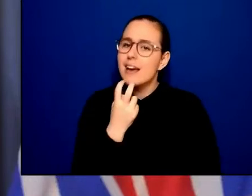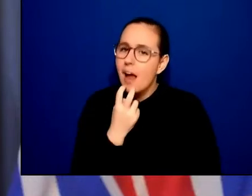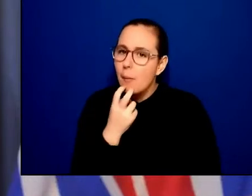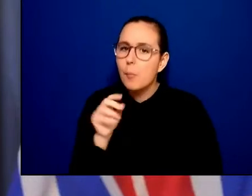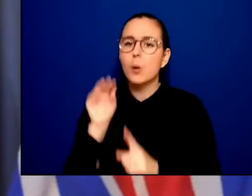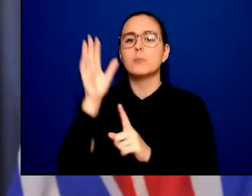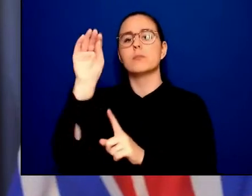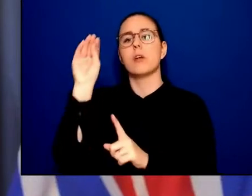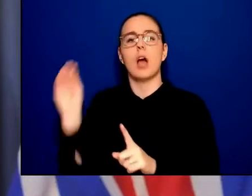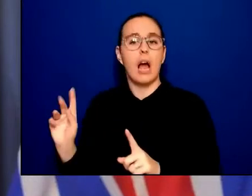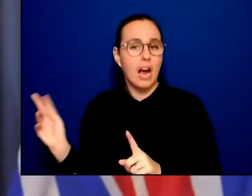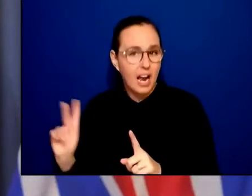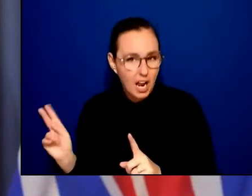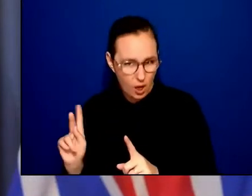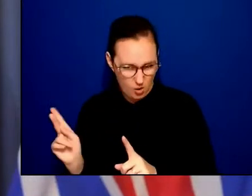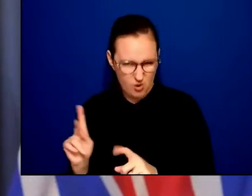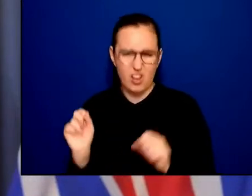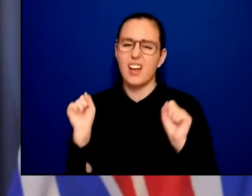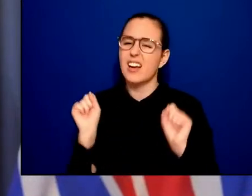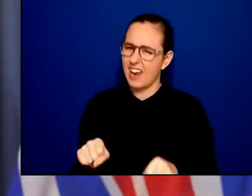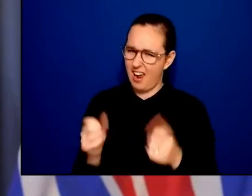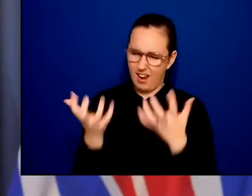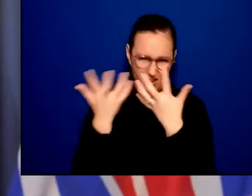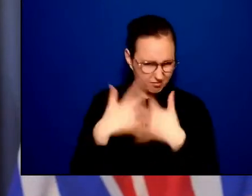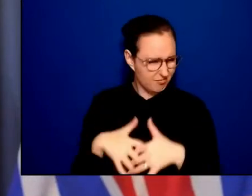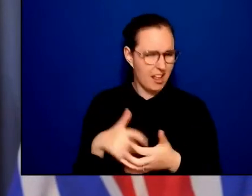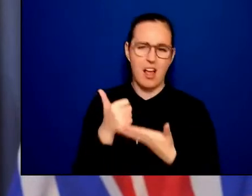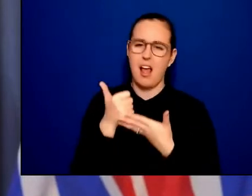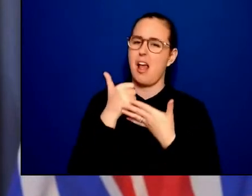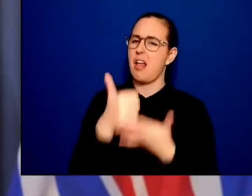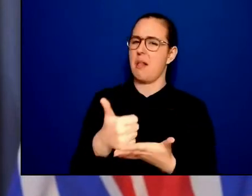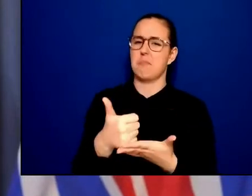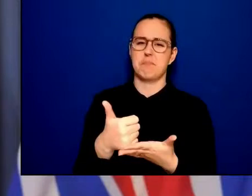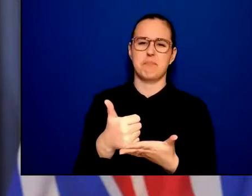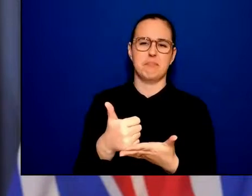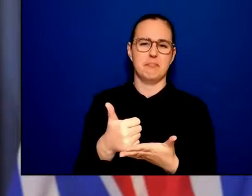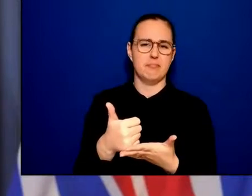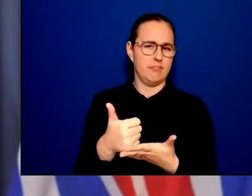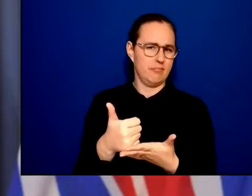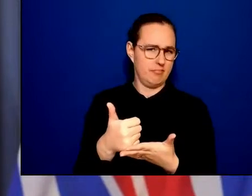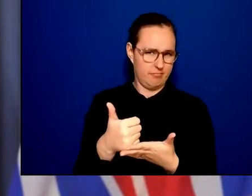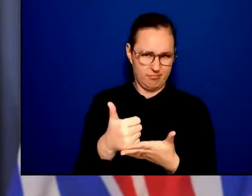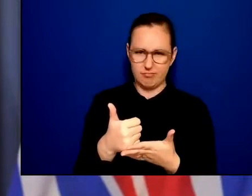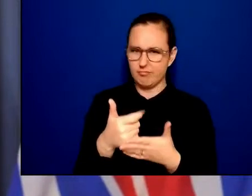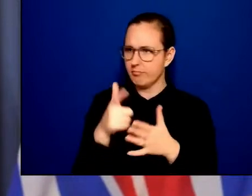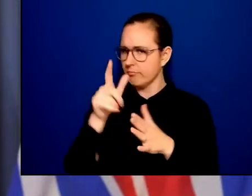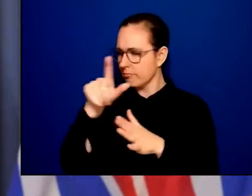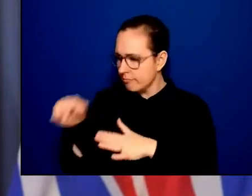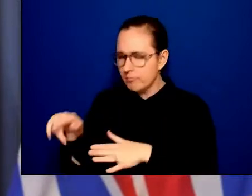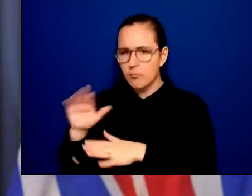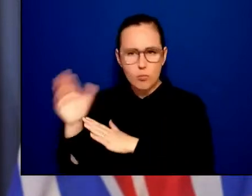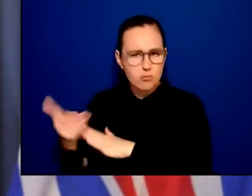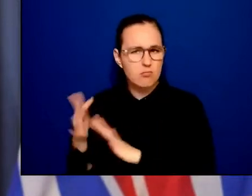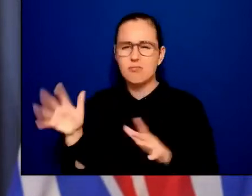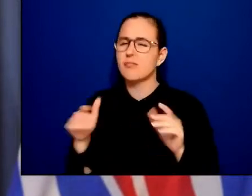accommodation that they need. And so people are able to access that, and I encourage them to do